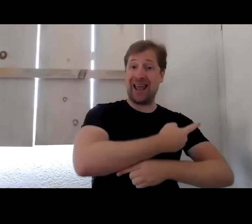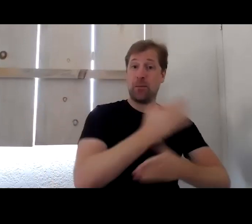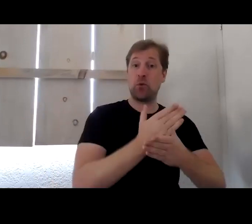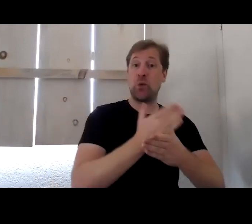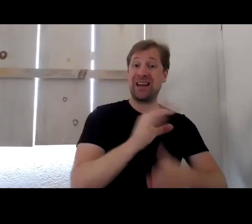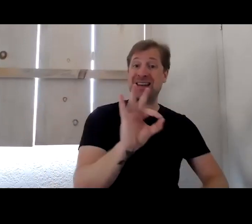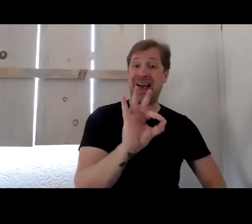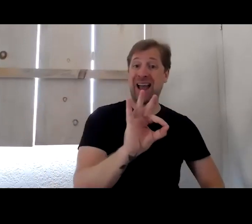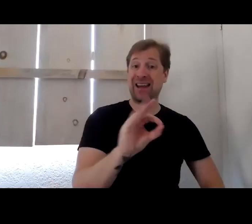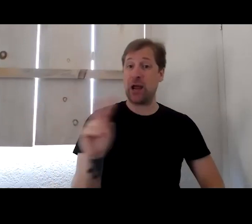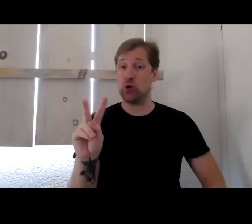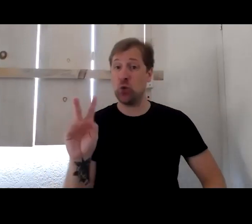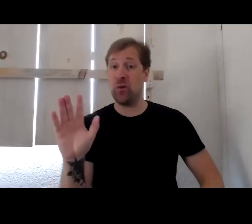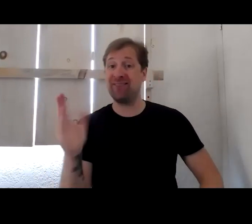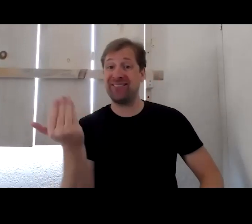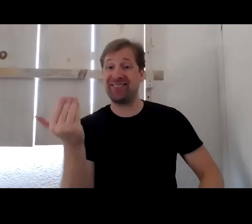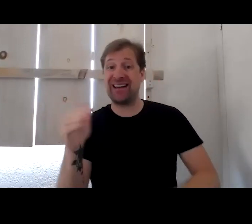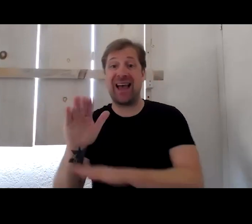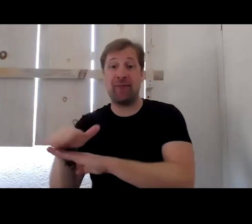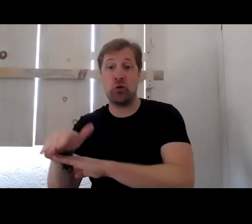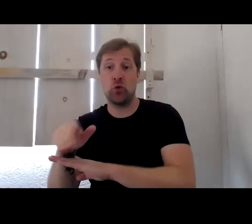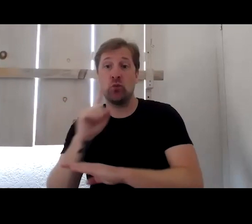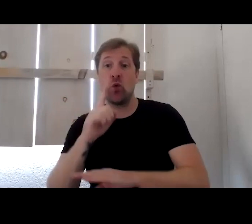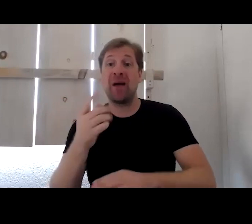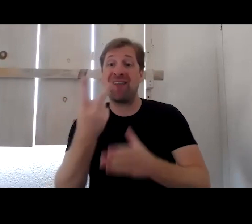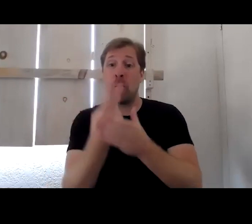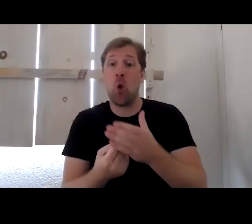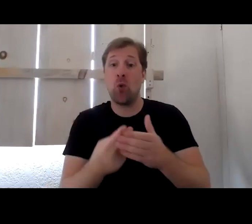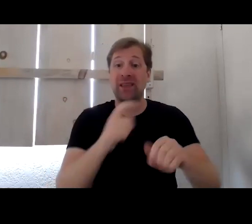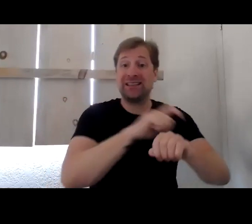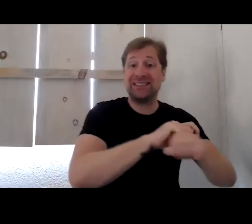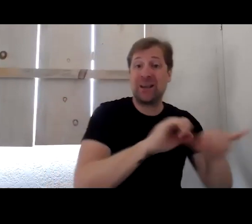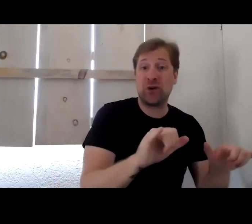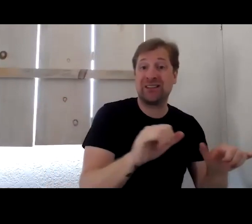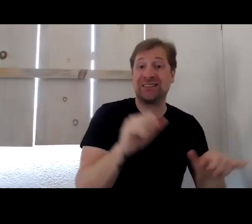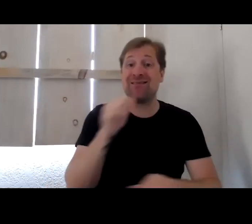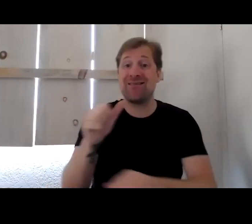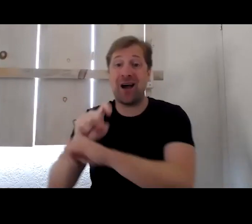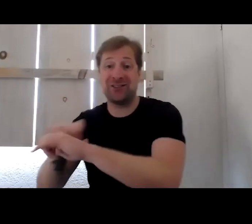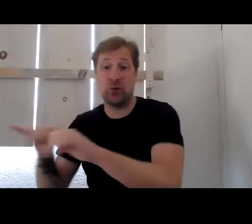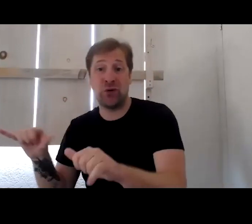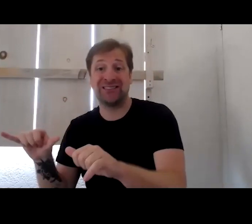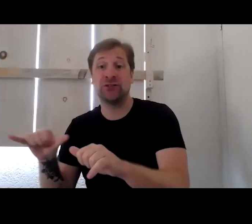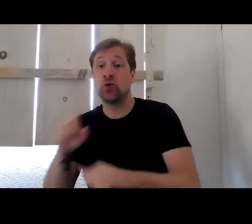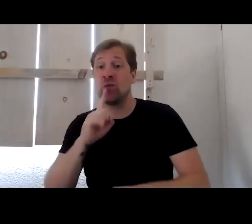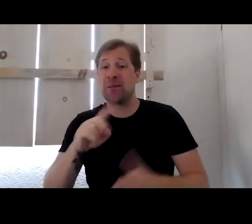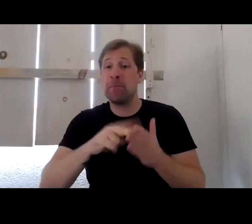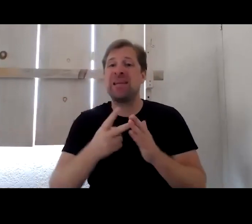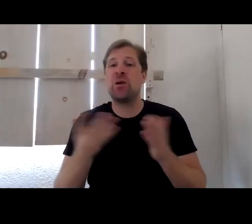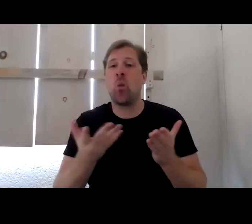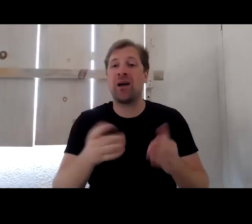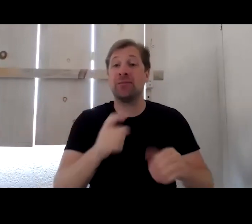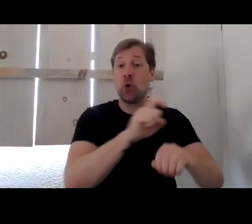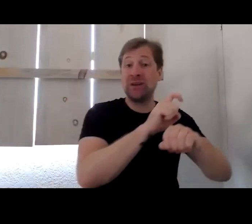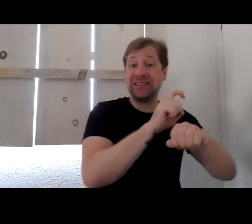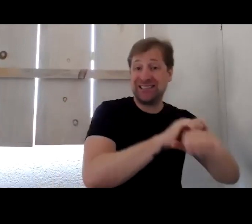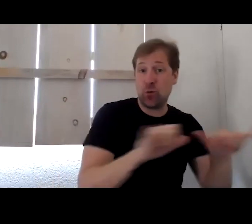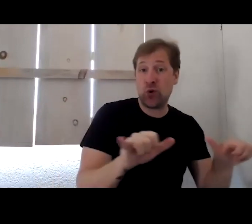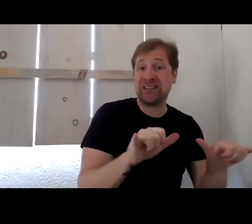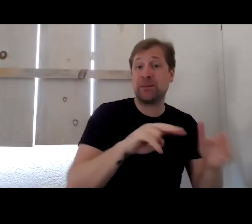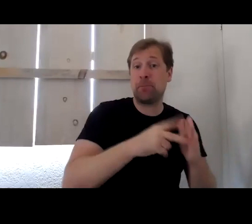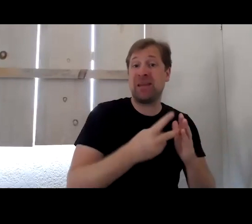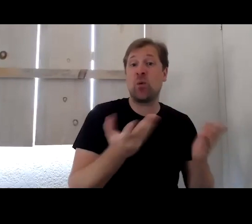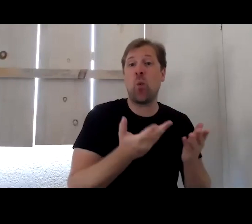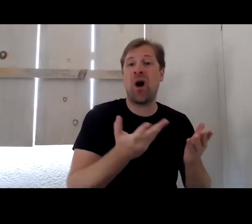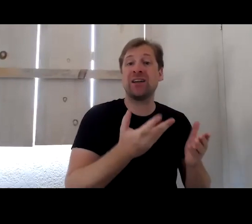be engaging in both kinds of learning, synchronous and asynchronous. What does that mean? So synchronous basically means any teaching and learning that